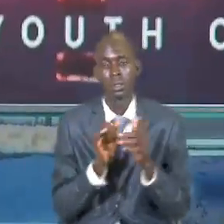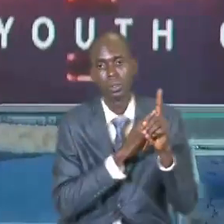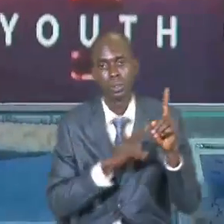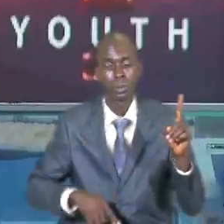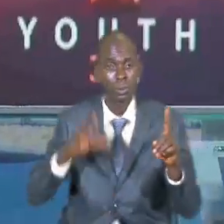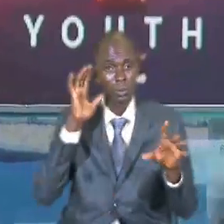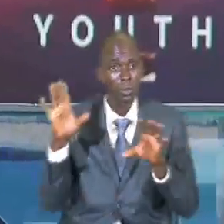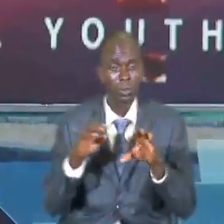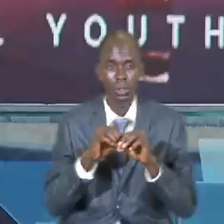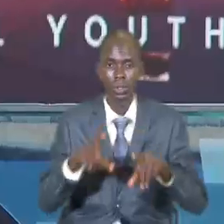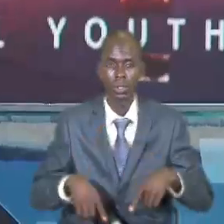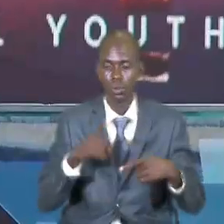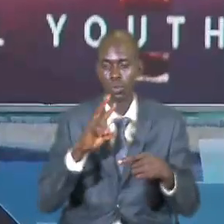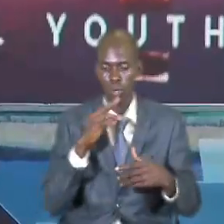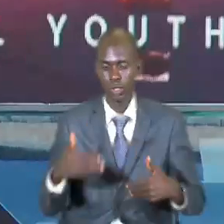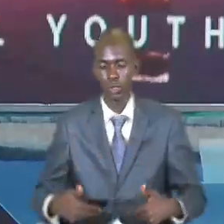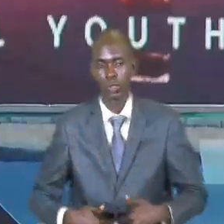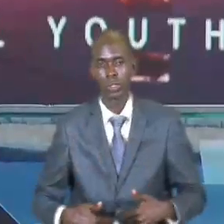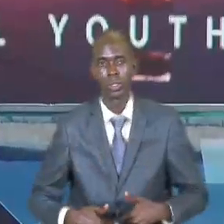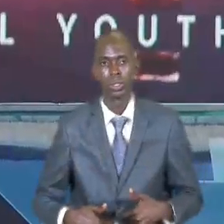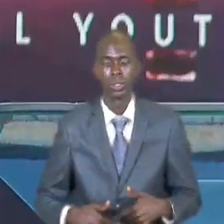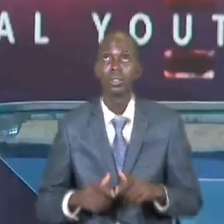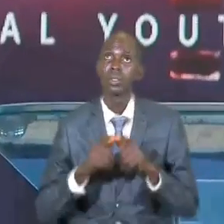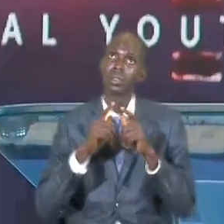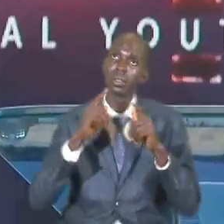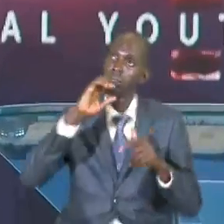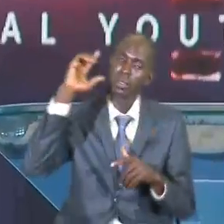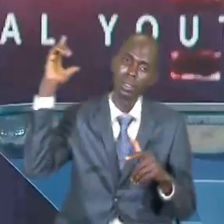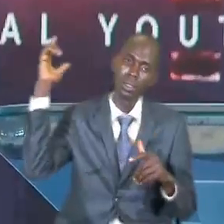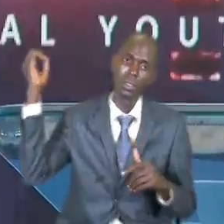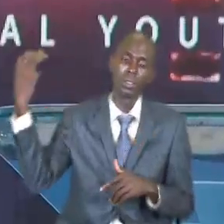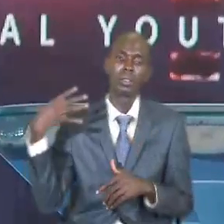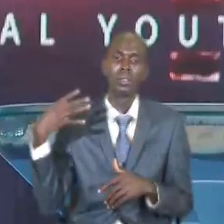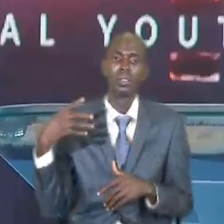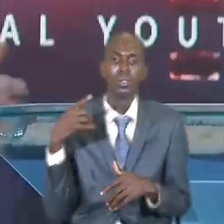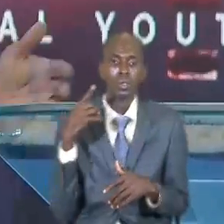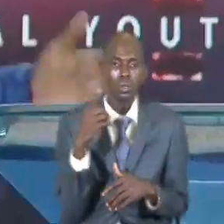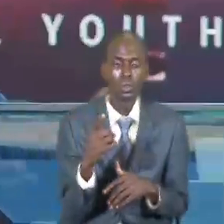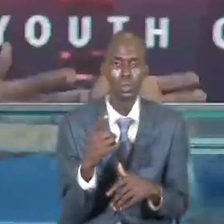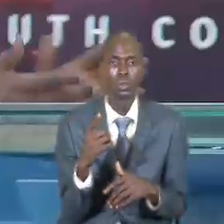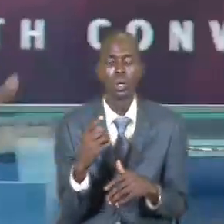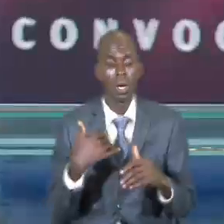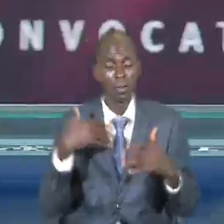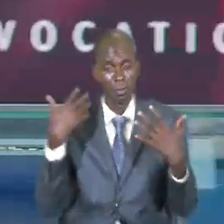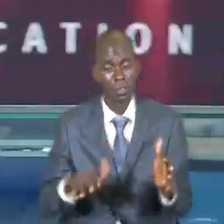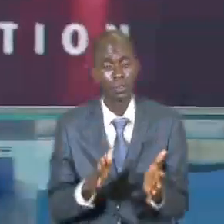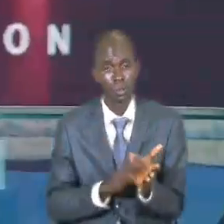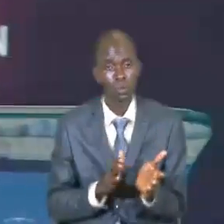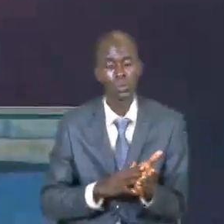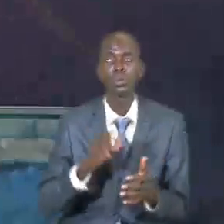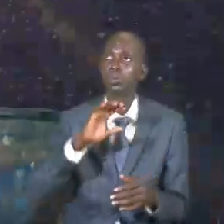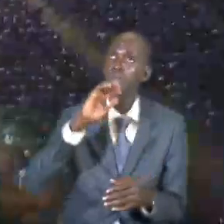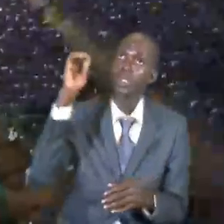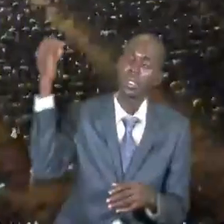teenager, grace. You have gone out, you have come out of school, grace. You are a young adult, there